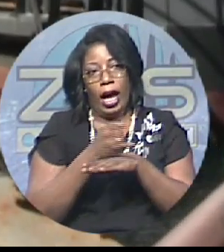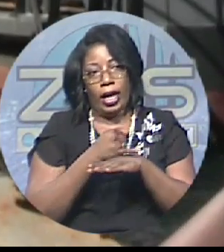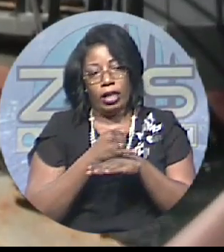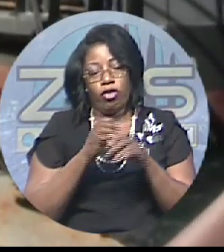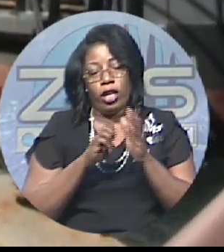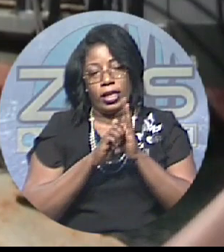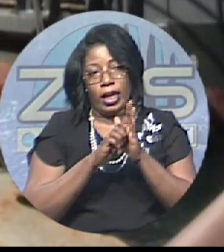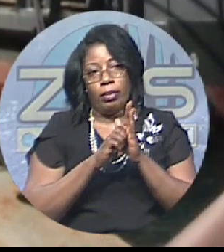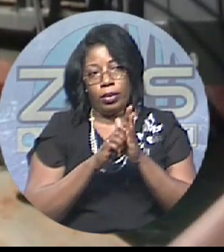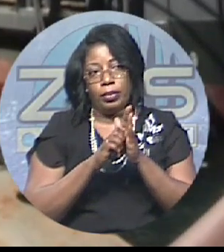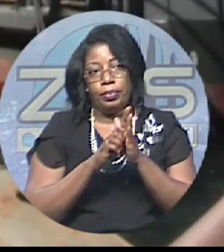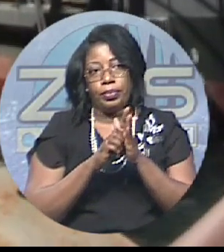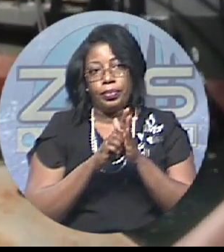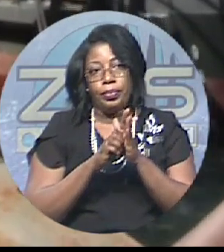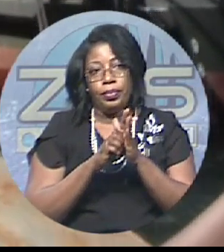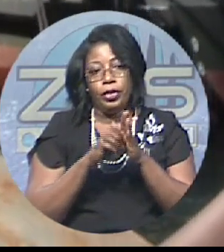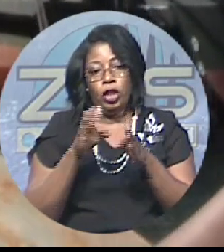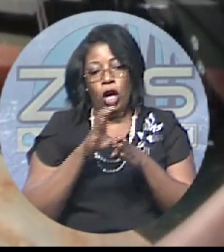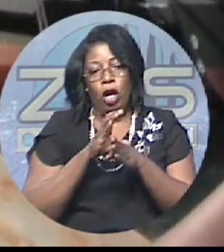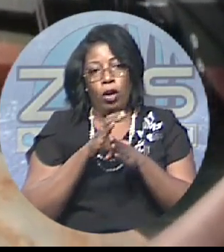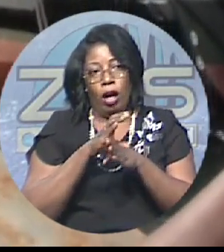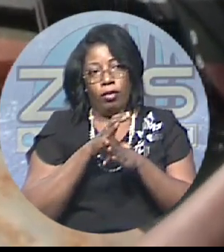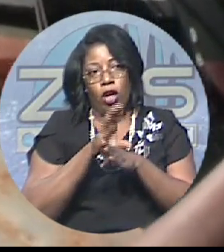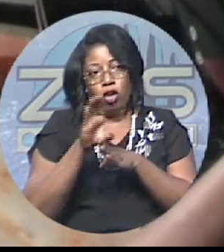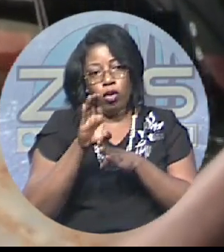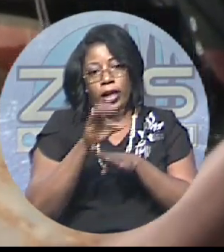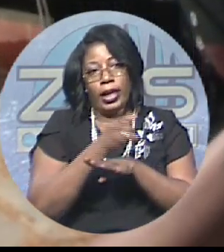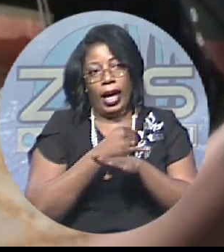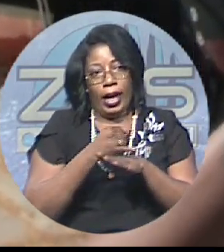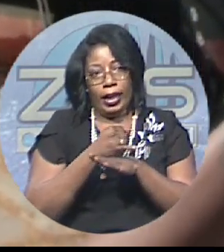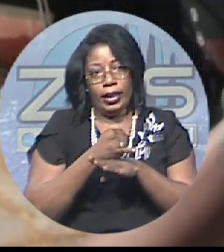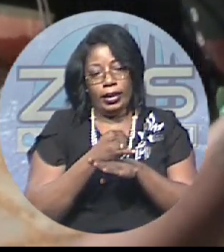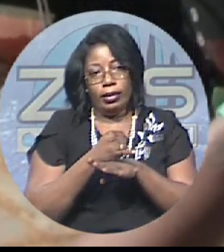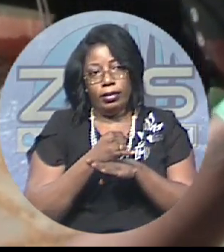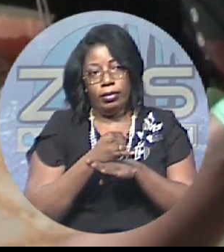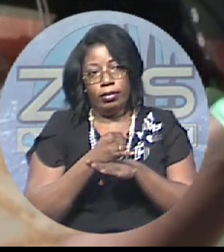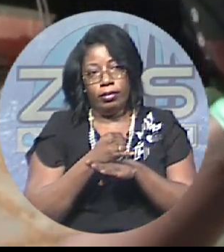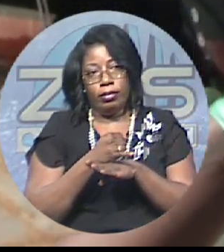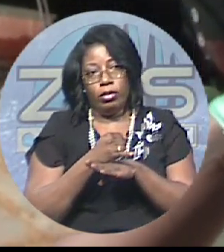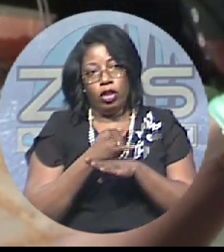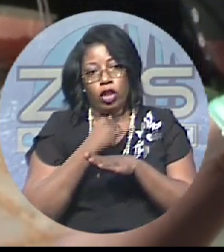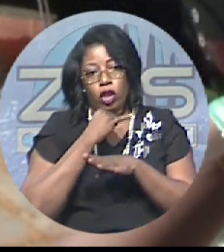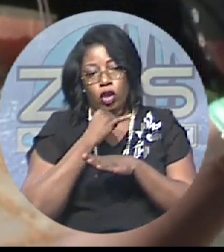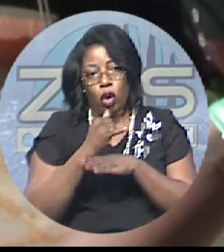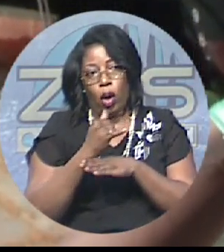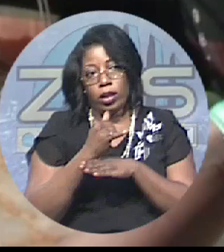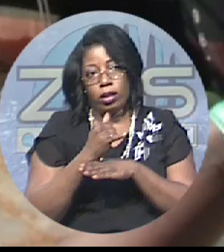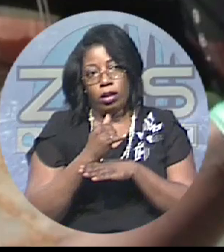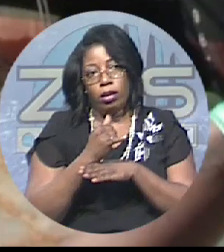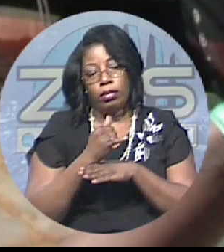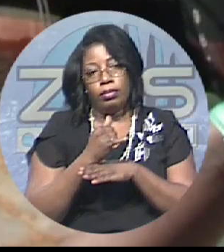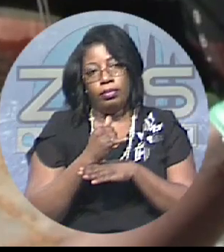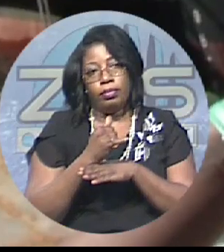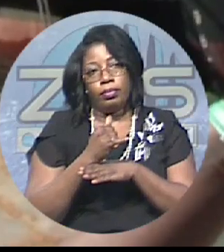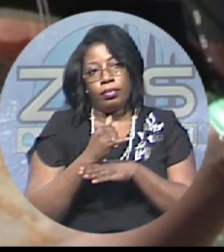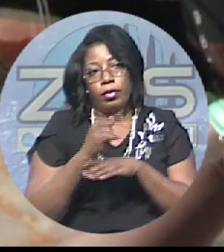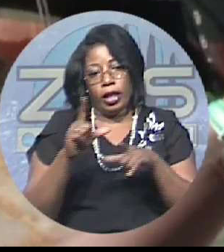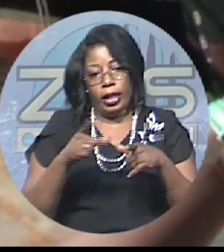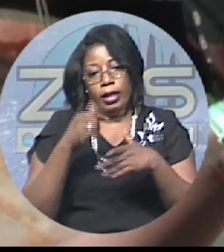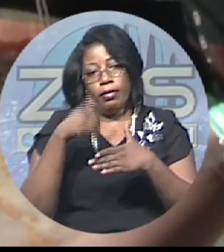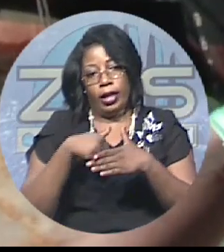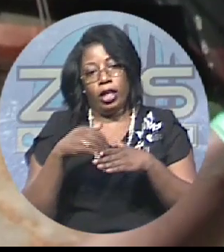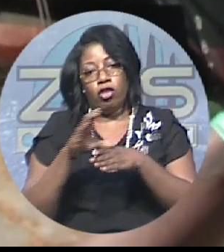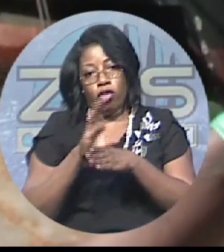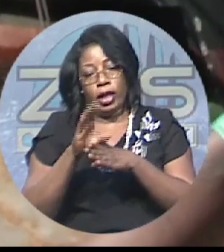like say Crooked Island. We have the Udevas going, but they're not based in Crooked Island. They are based